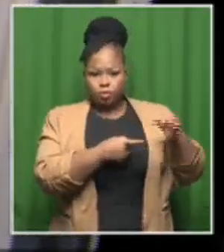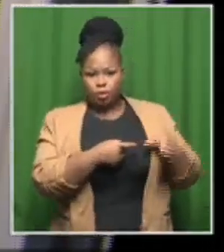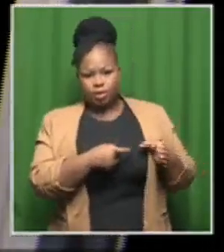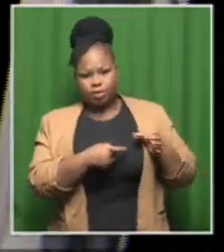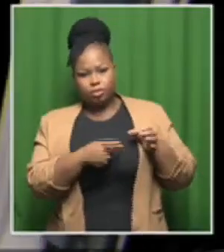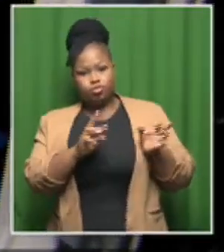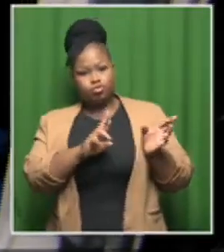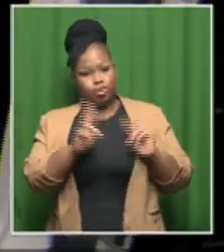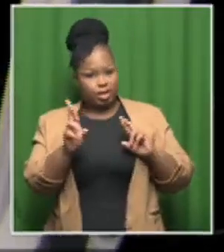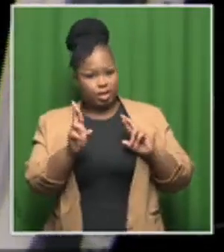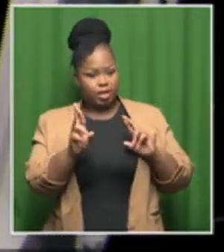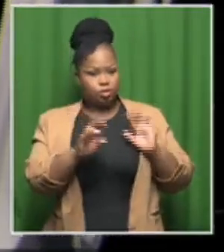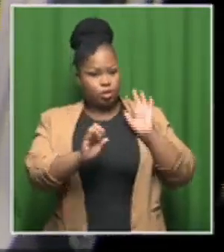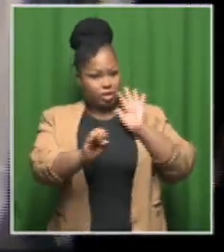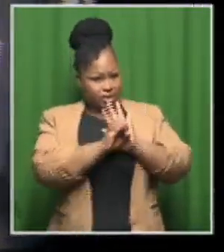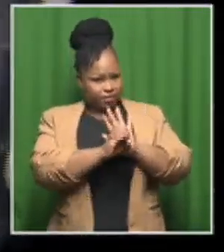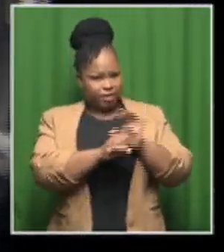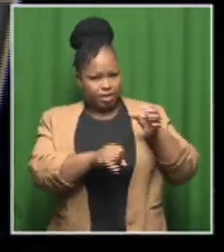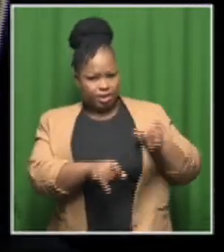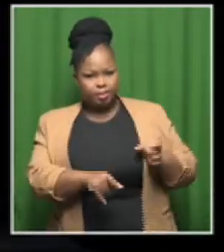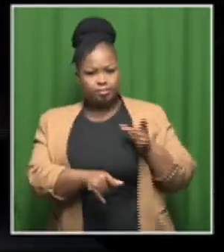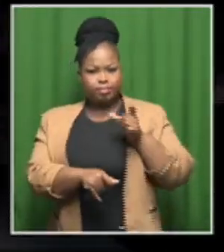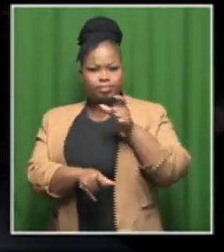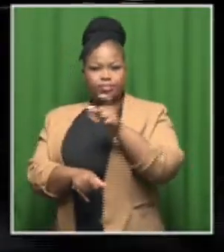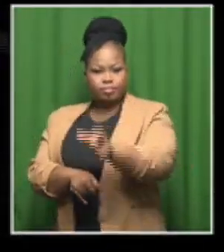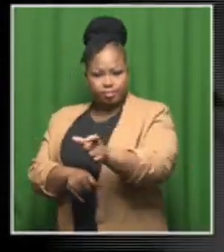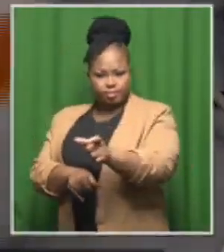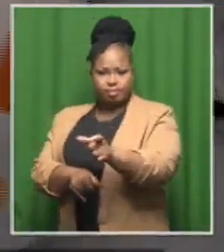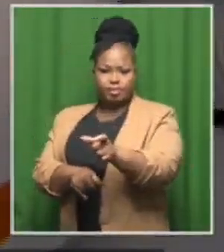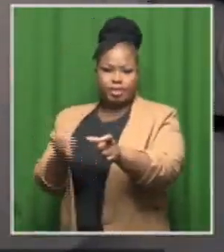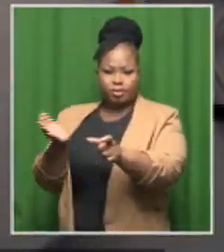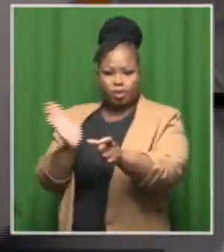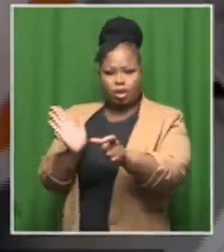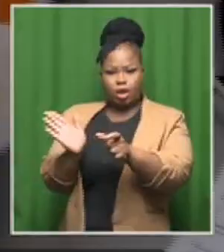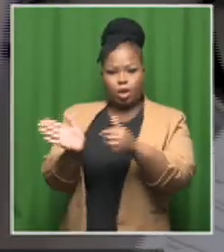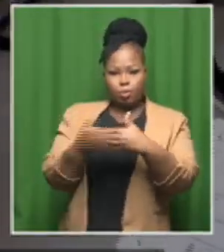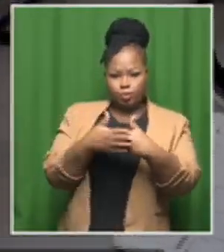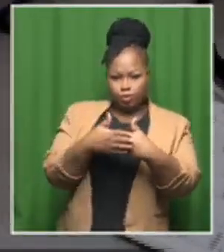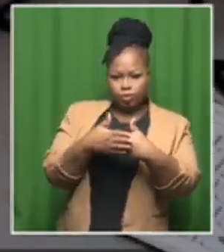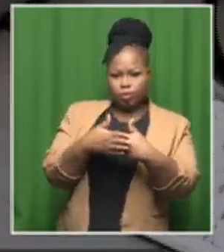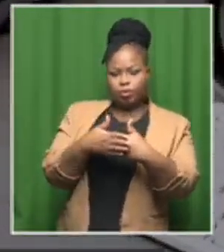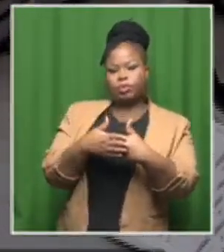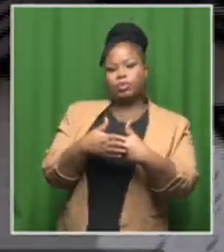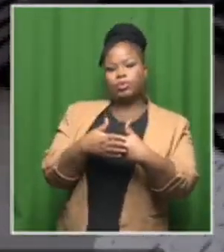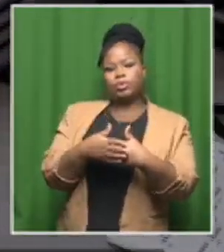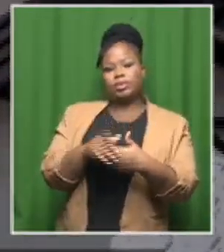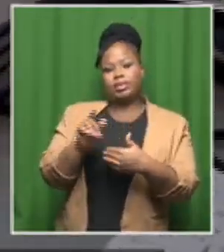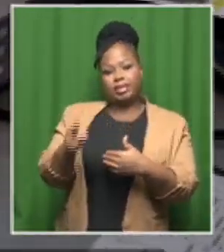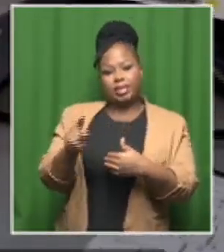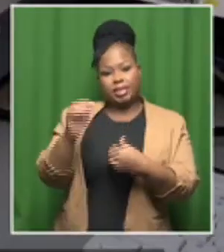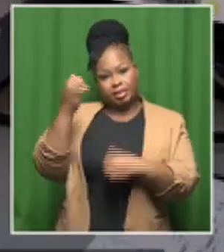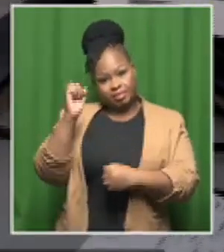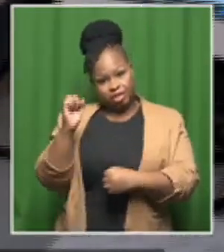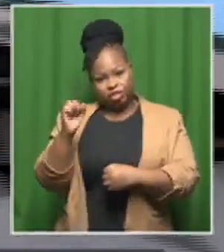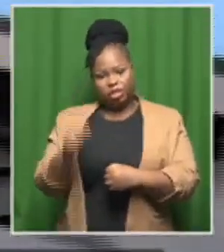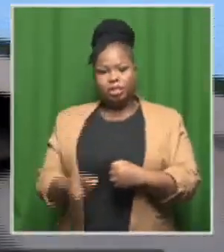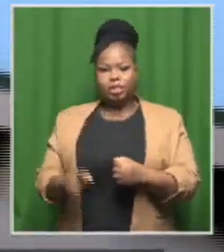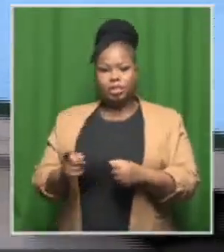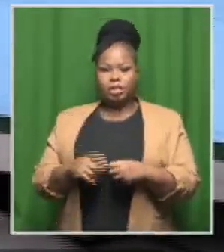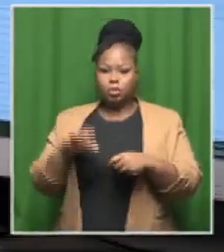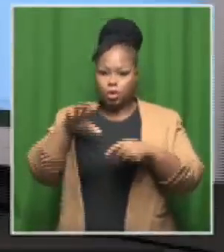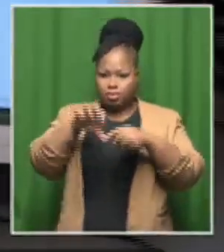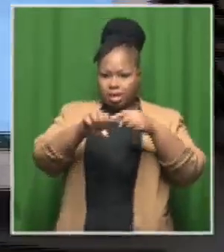are ready to detect, is we put this module in, we close the machine, and the machine, what it does, it will